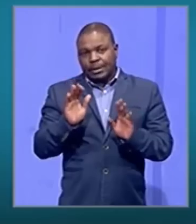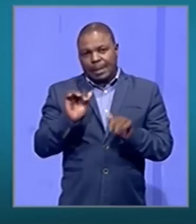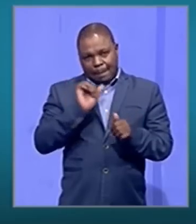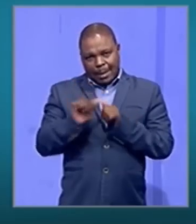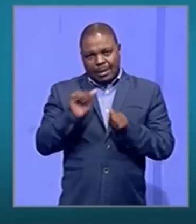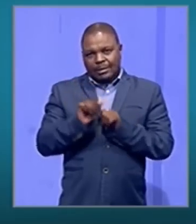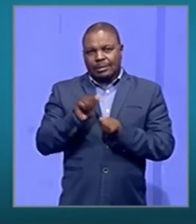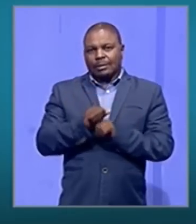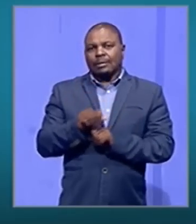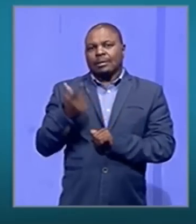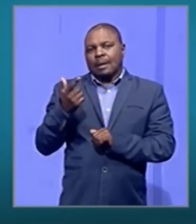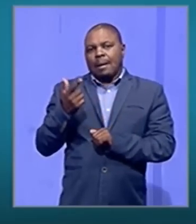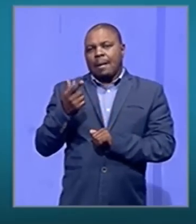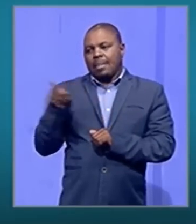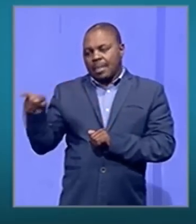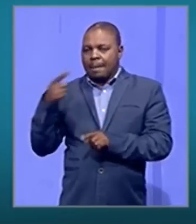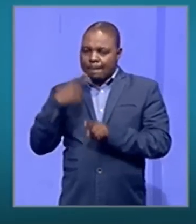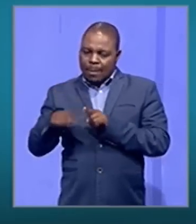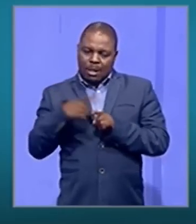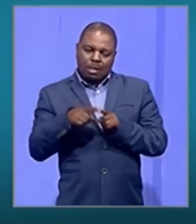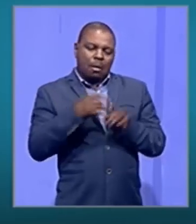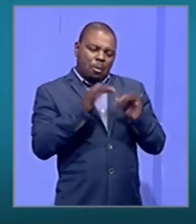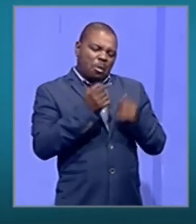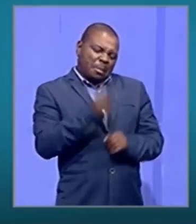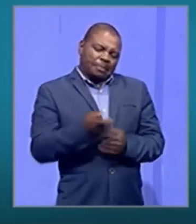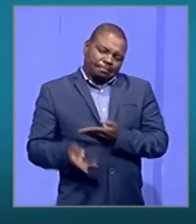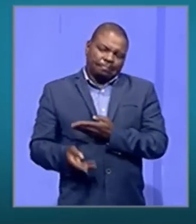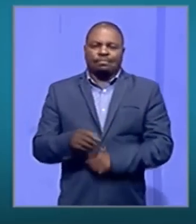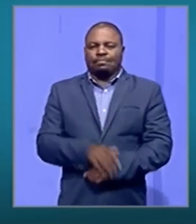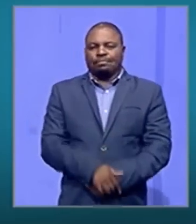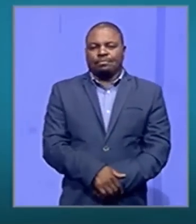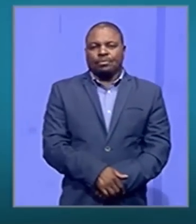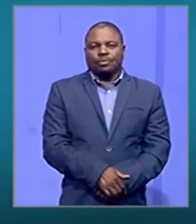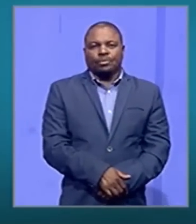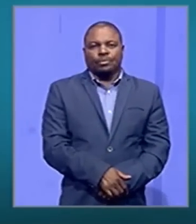go phethagetšwe morero wa bona wa kgwele ya maoto.